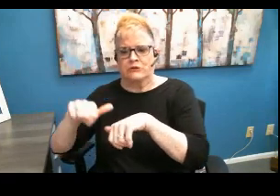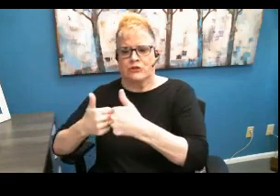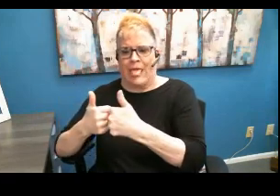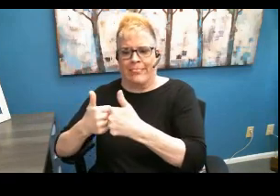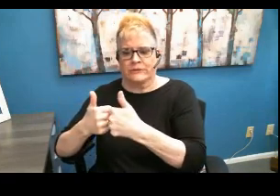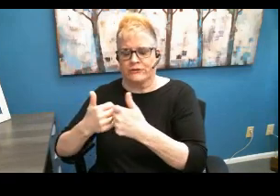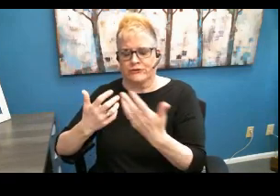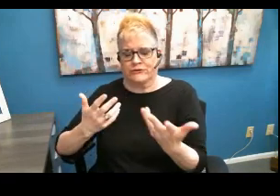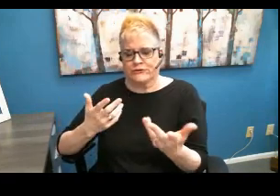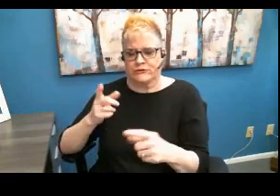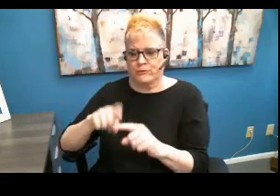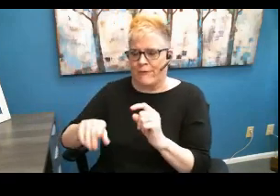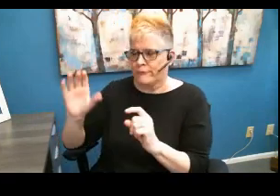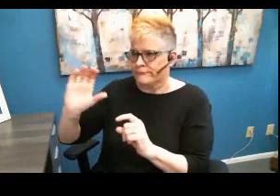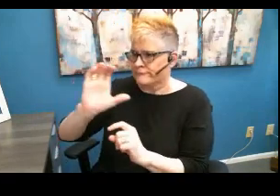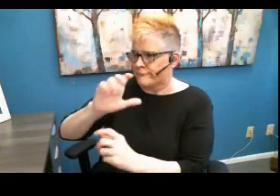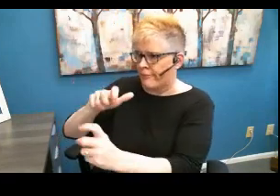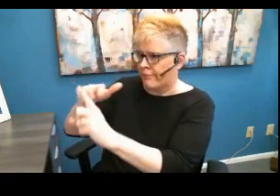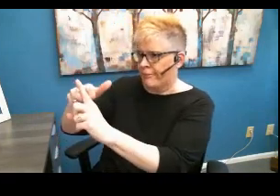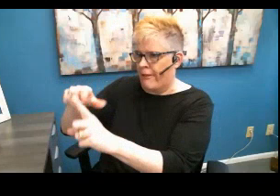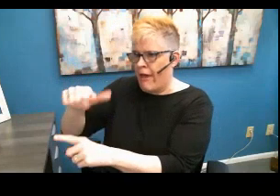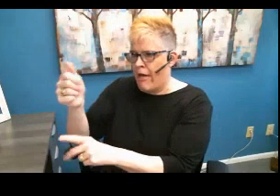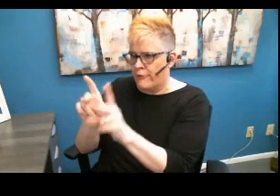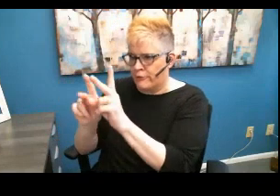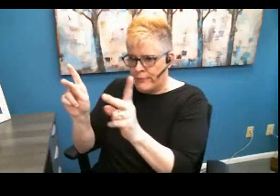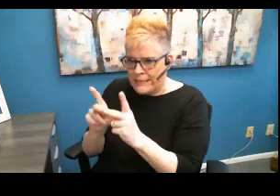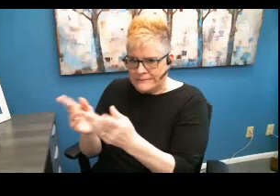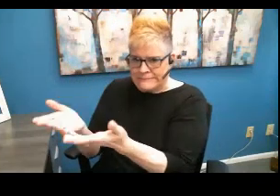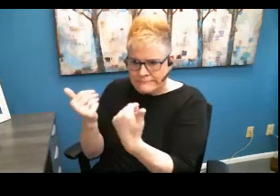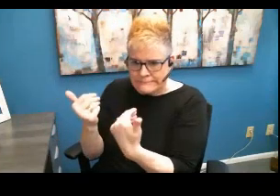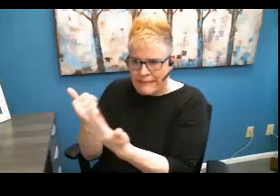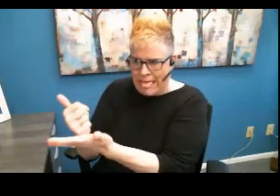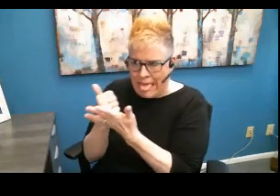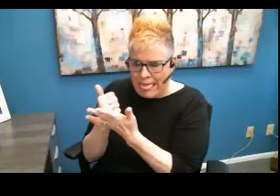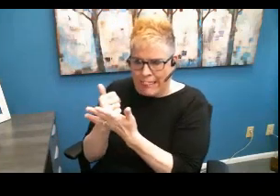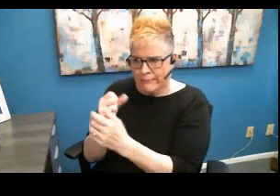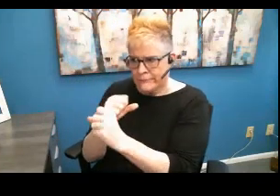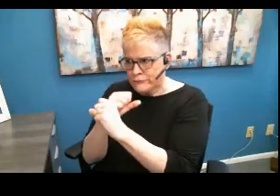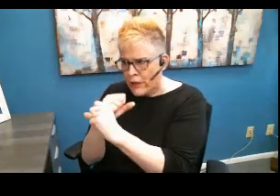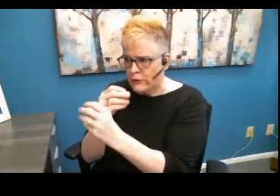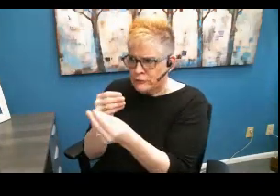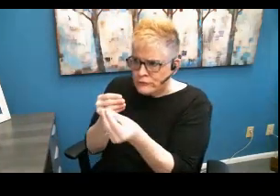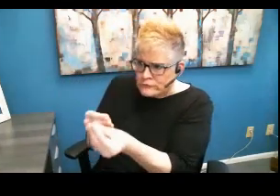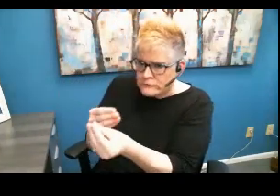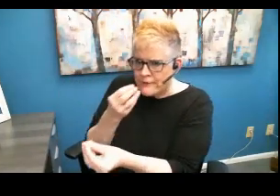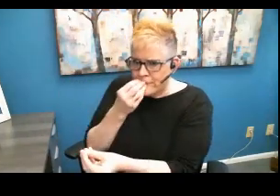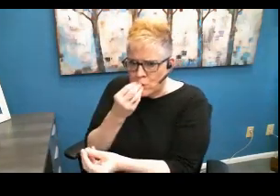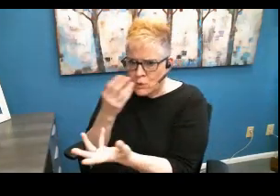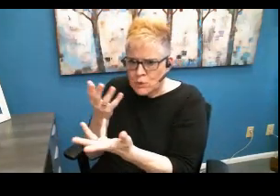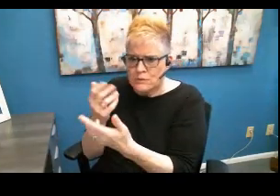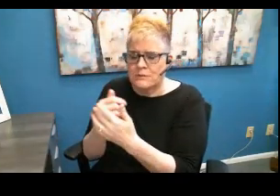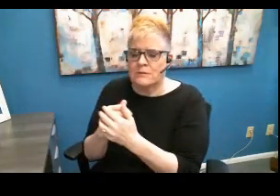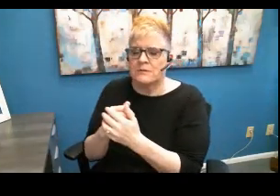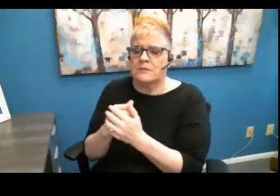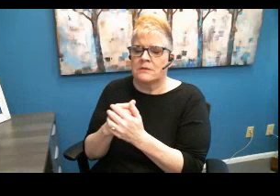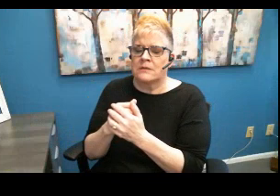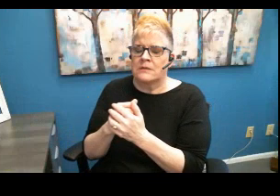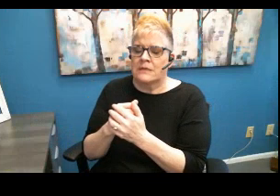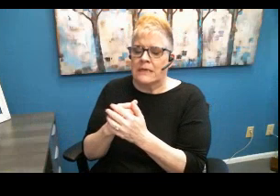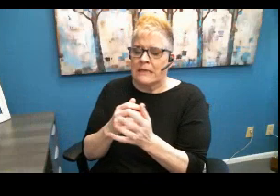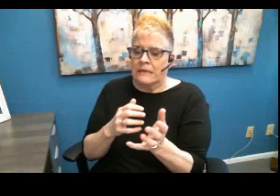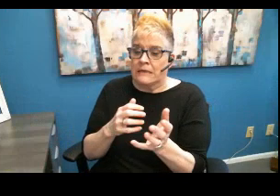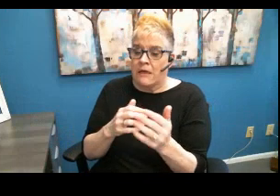assistance from other organizations and trying to get sheltering and other means coming in. So it quickly becomes an issue if you get